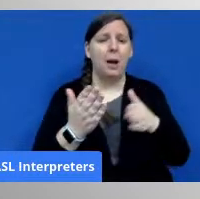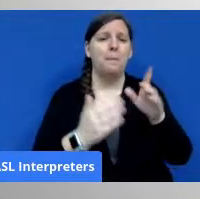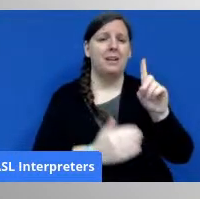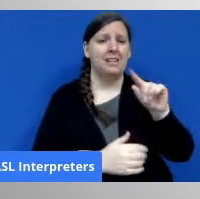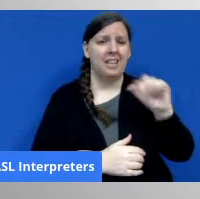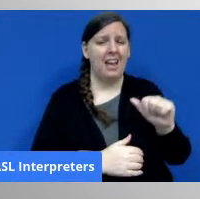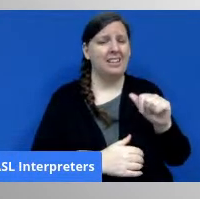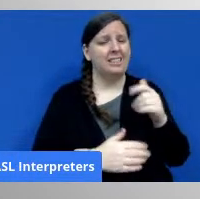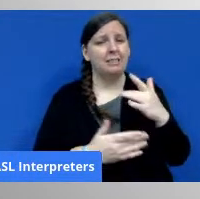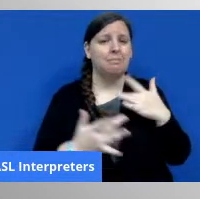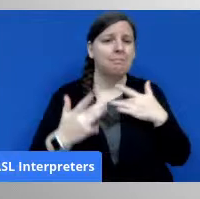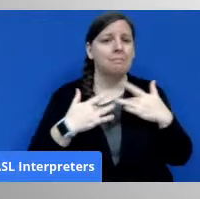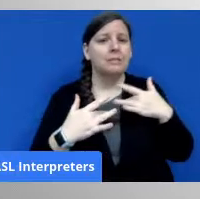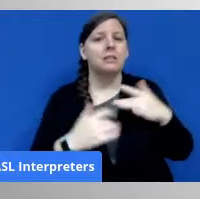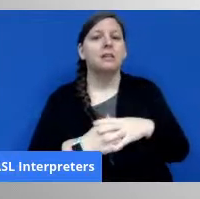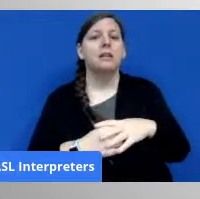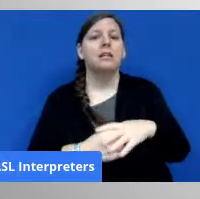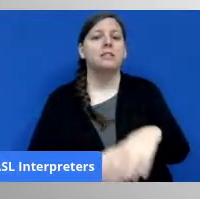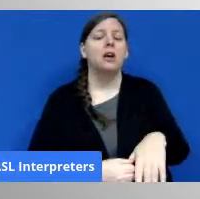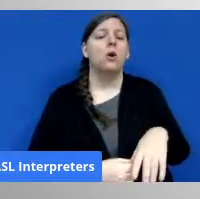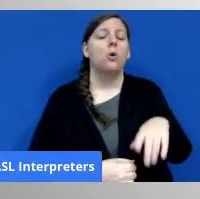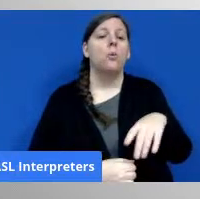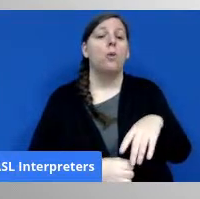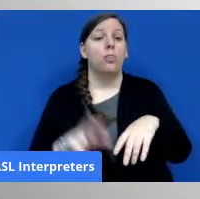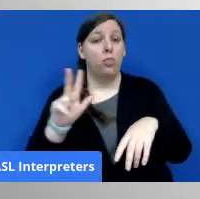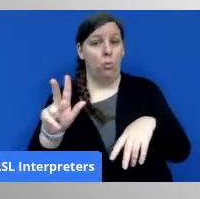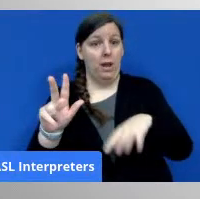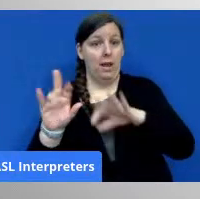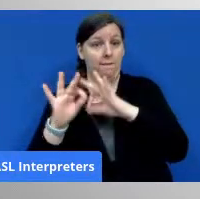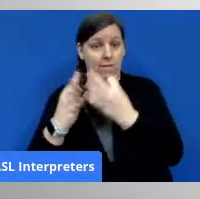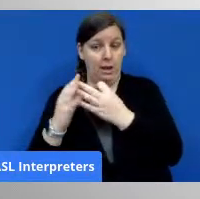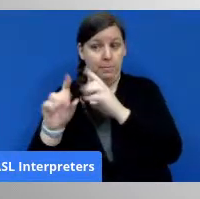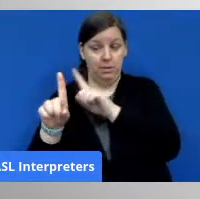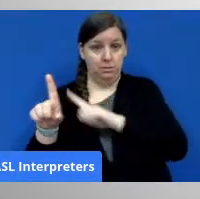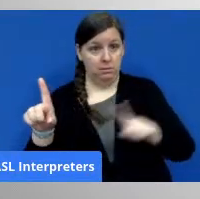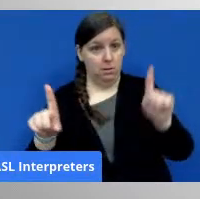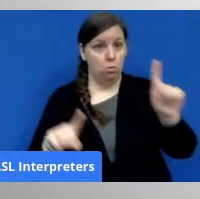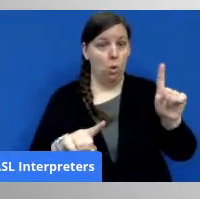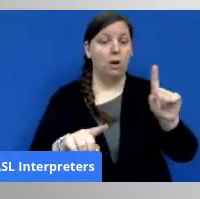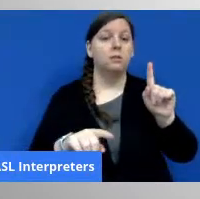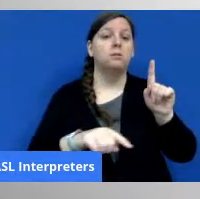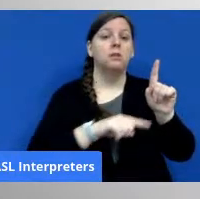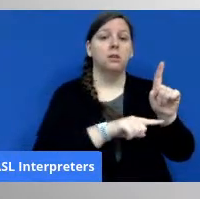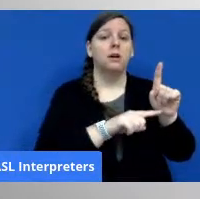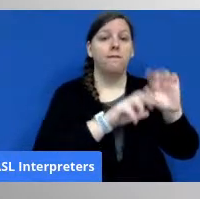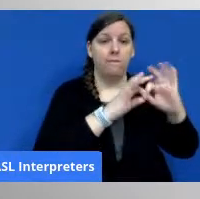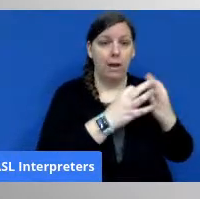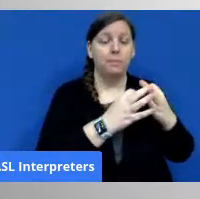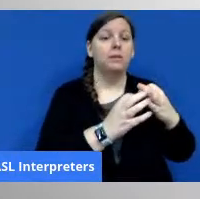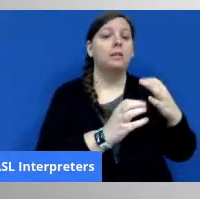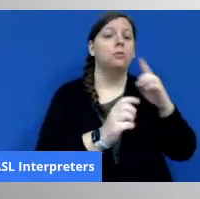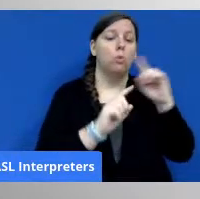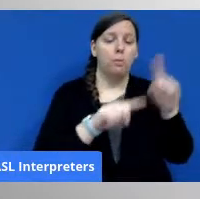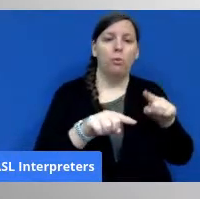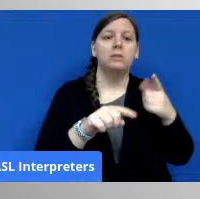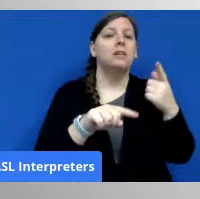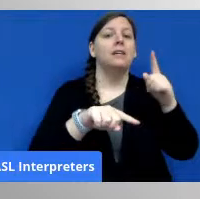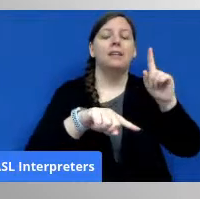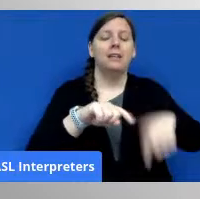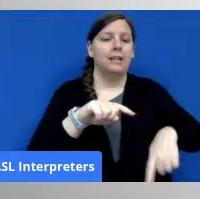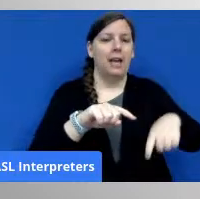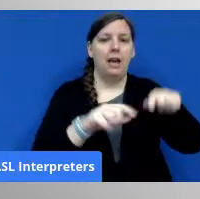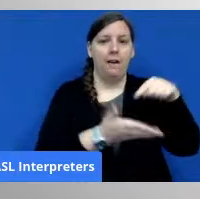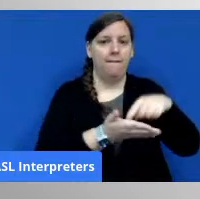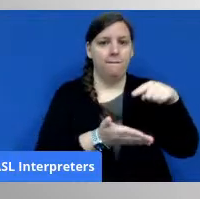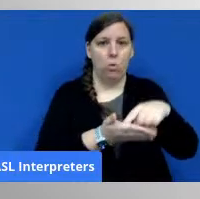socioeconomic stability. 1 in 3 of these families report being unable to afford balanced meals sometimes or often. 3 in 4 worry about